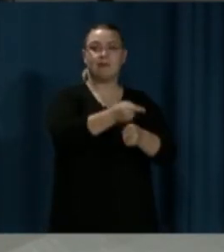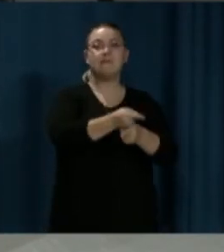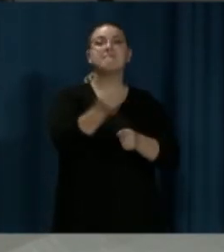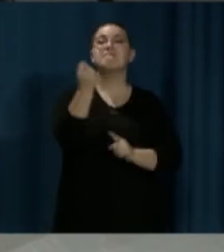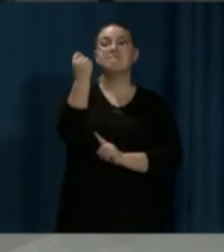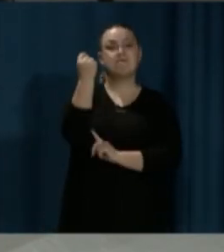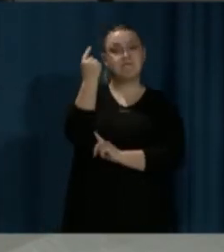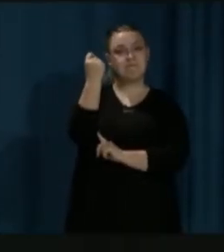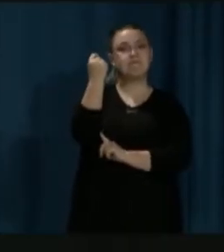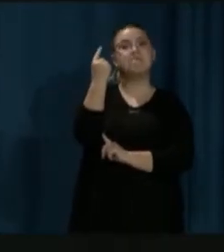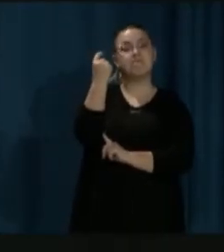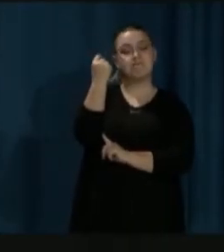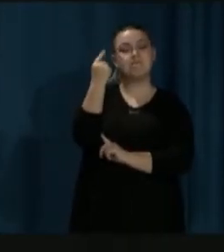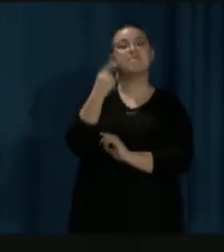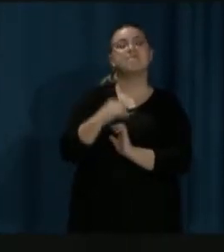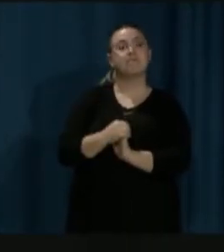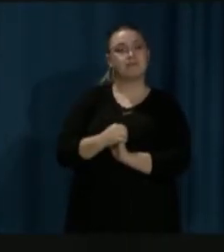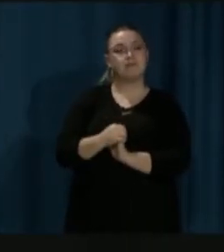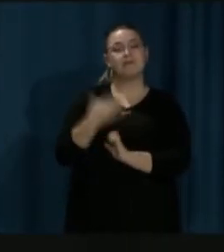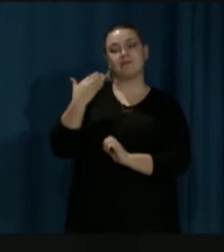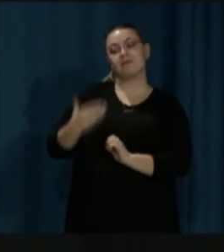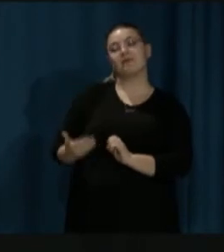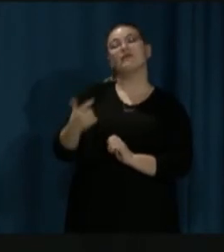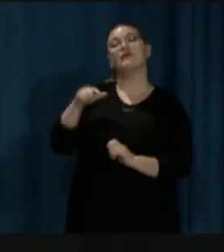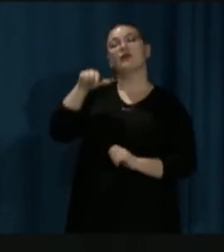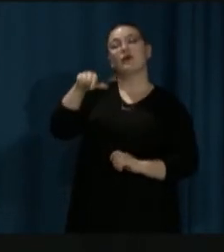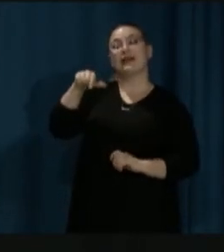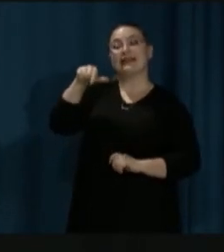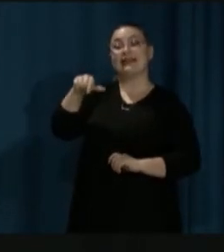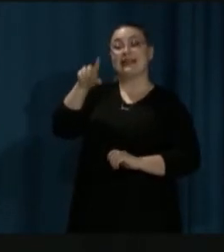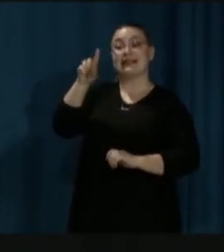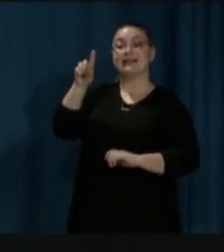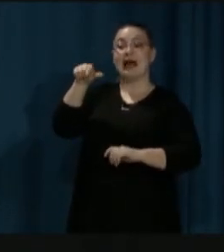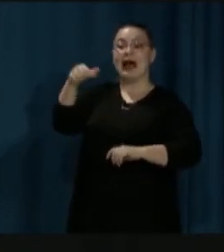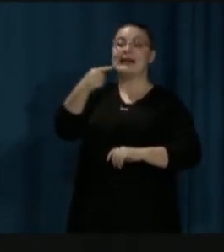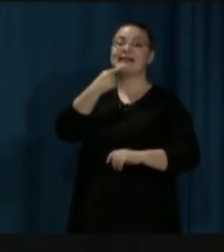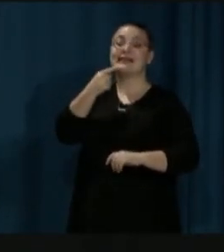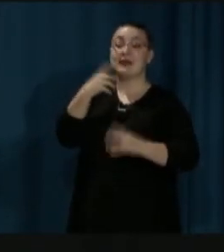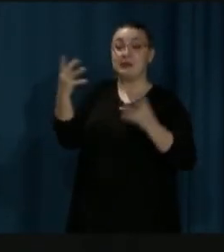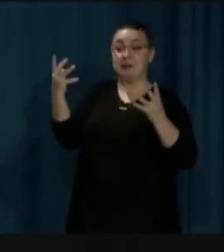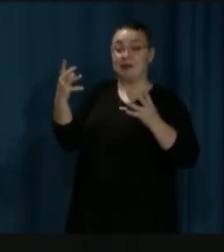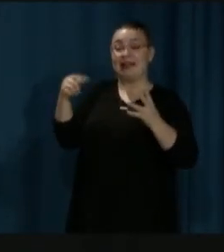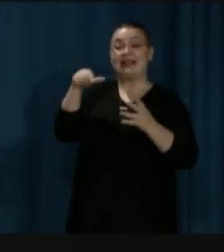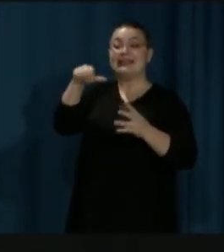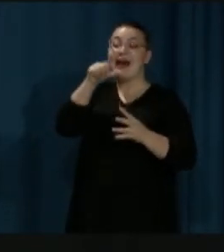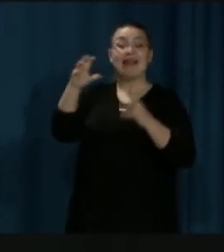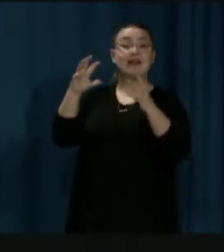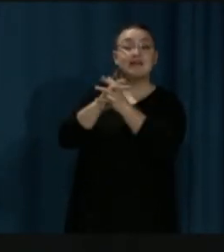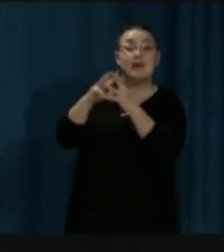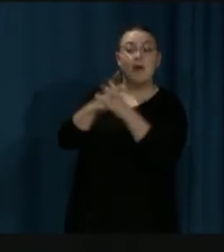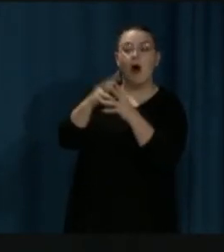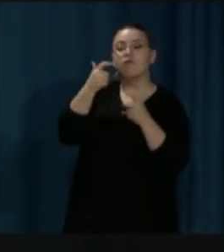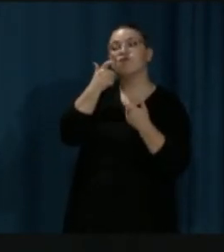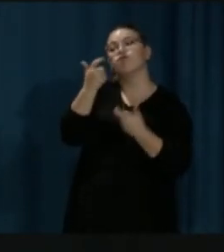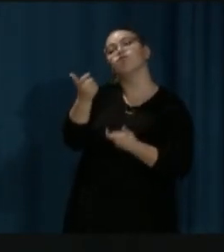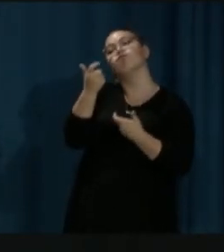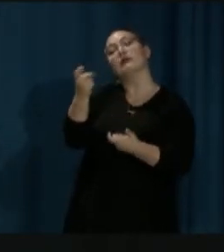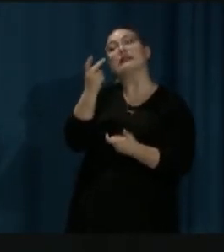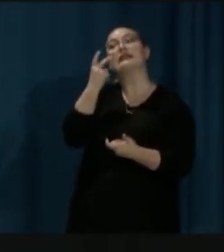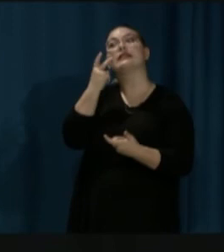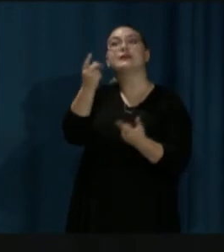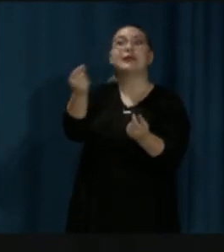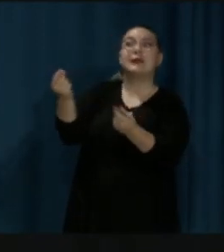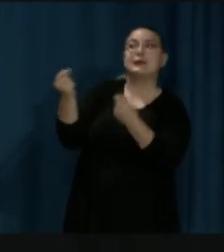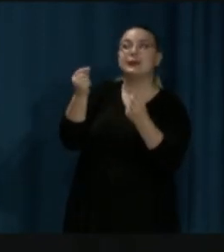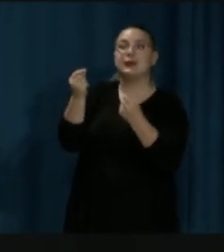will recognize that I talk a lot about how democracy is not a spectator sport. This isn't like football where I get to watch and see those